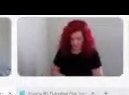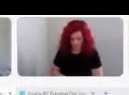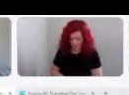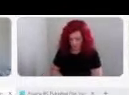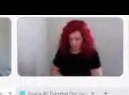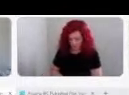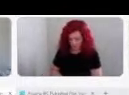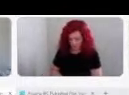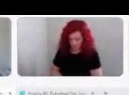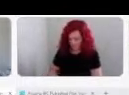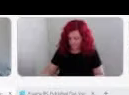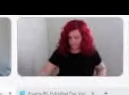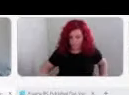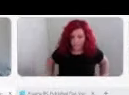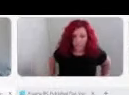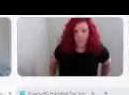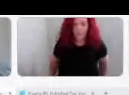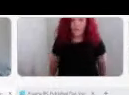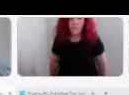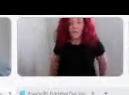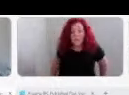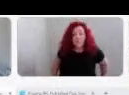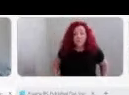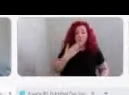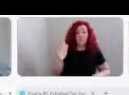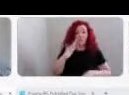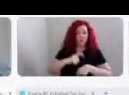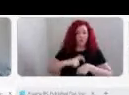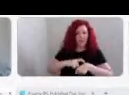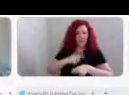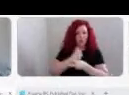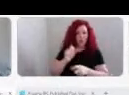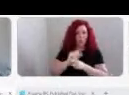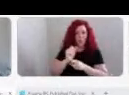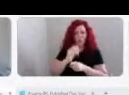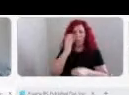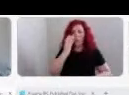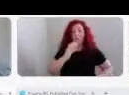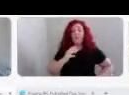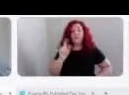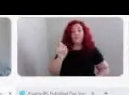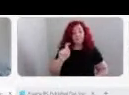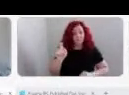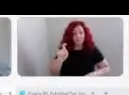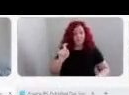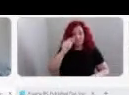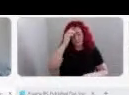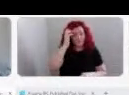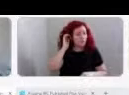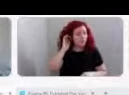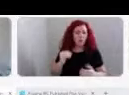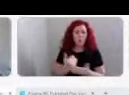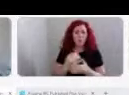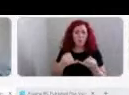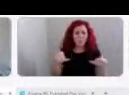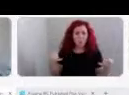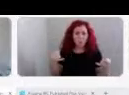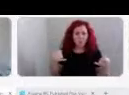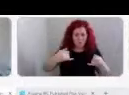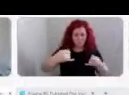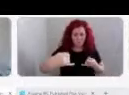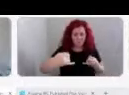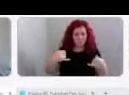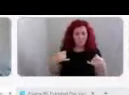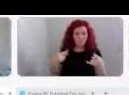hard work um so i live in phoenix over on osborne and 28th street kind of near the new borders of ld 1 and